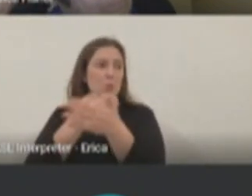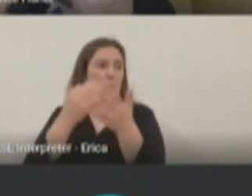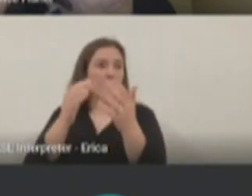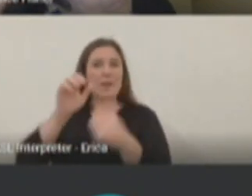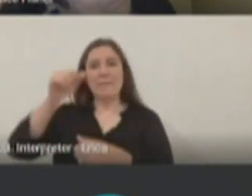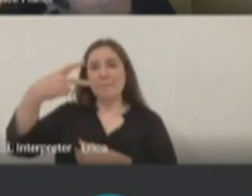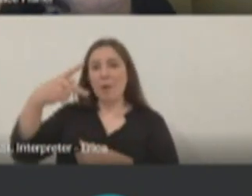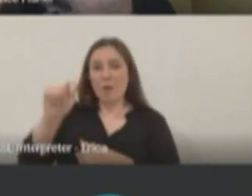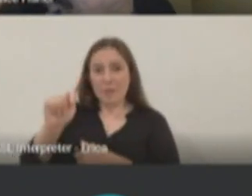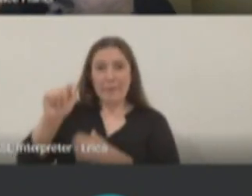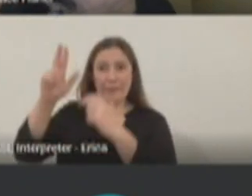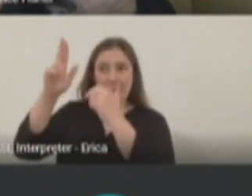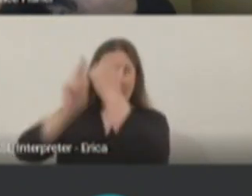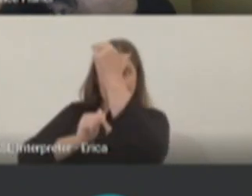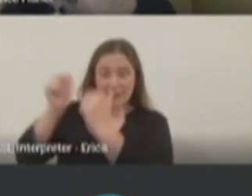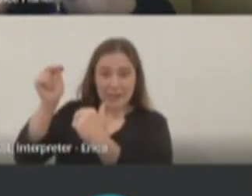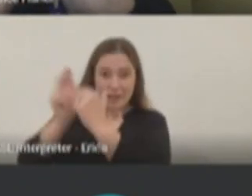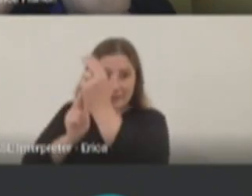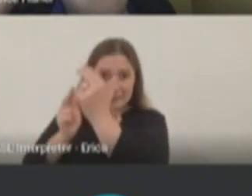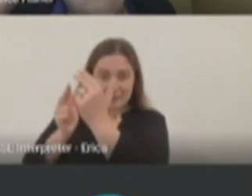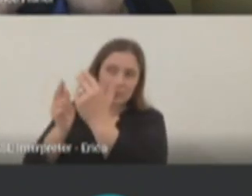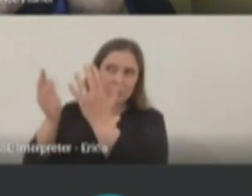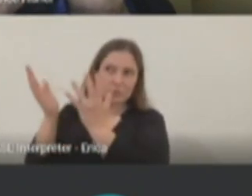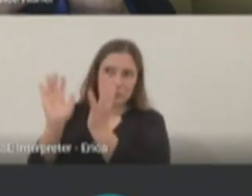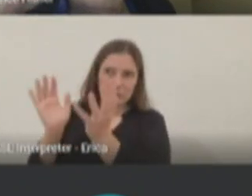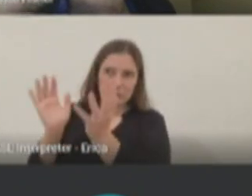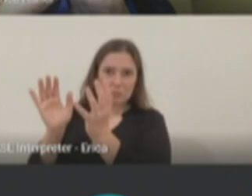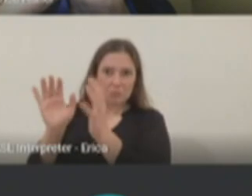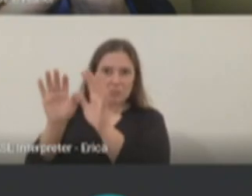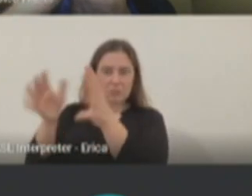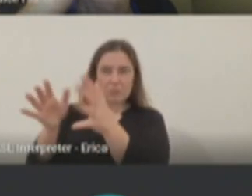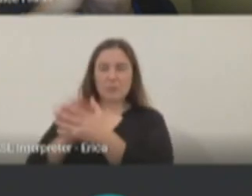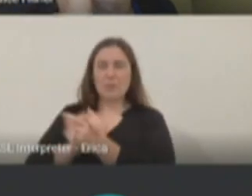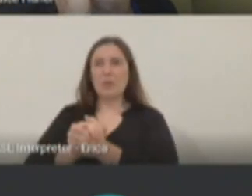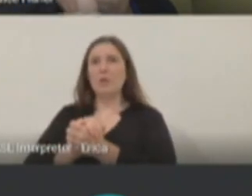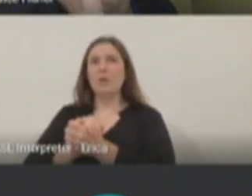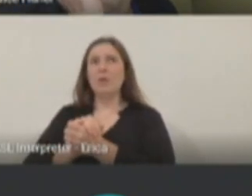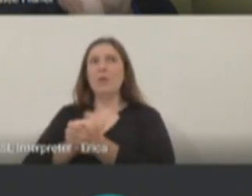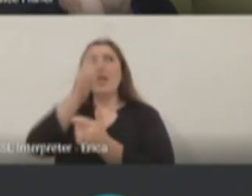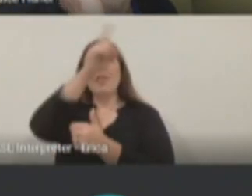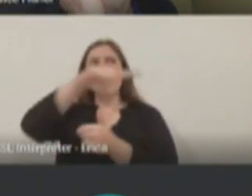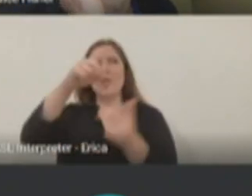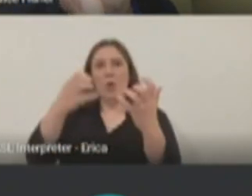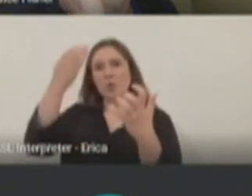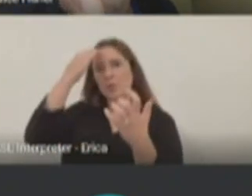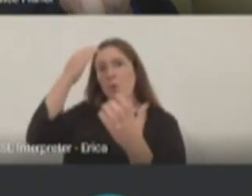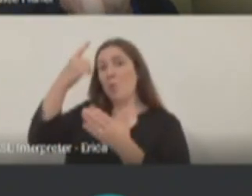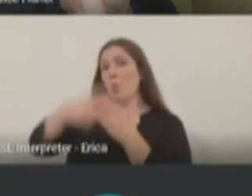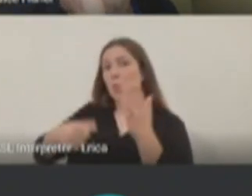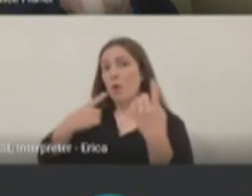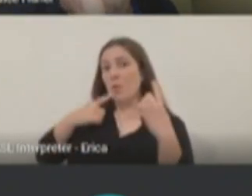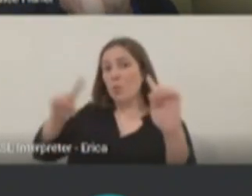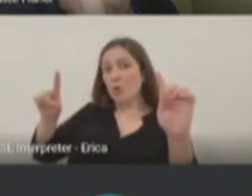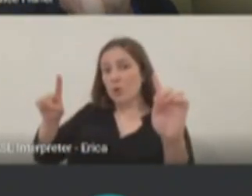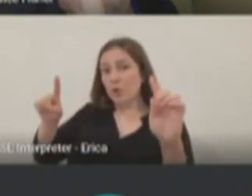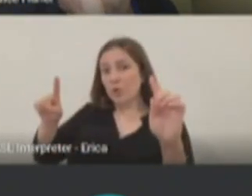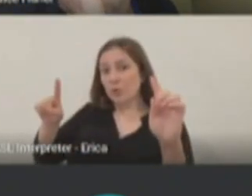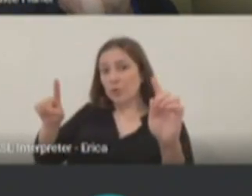apartment complexes and whatnot, and they want to know what works, especially accessibility